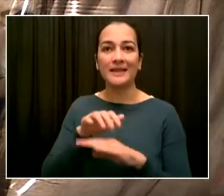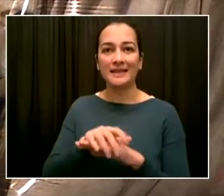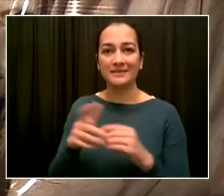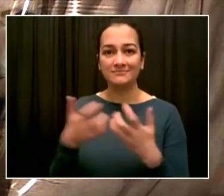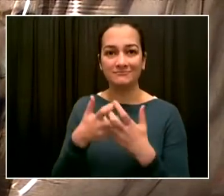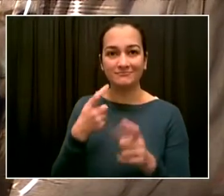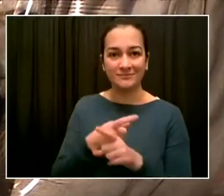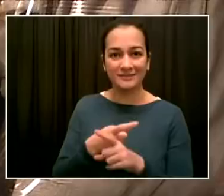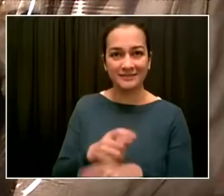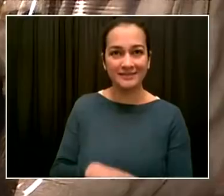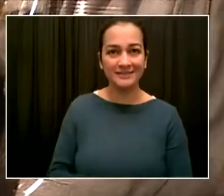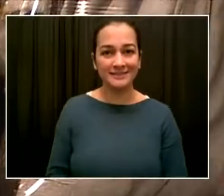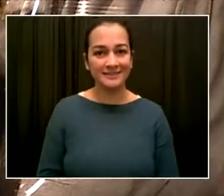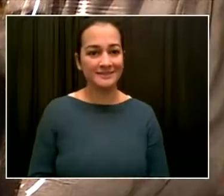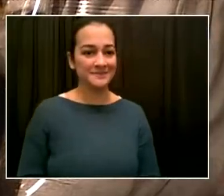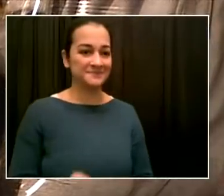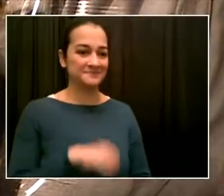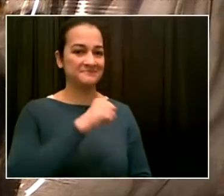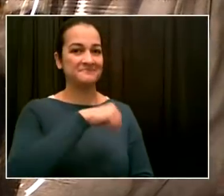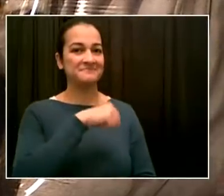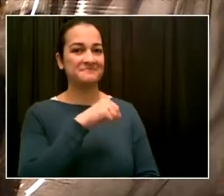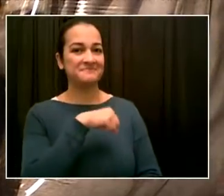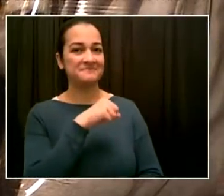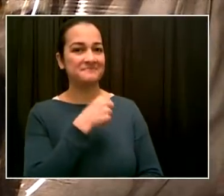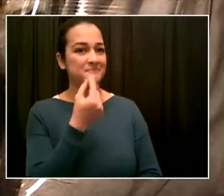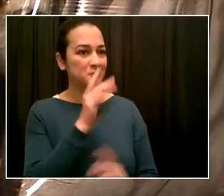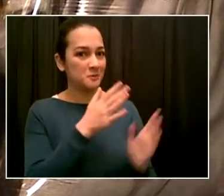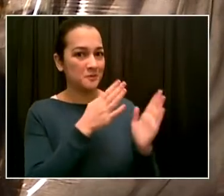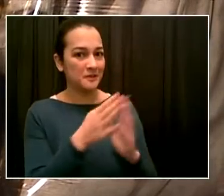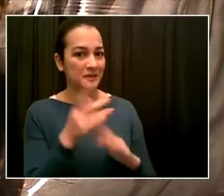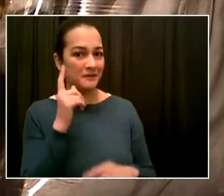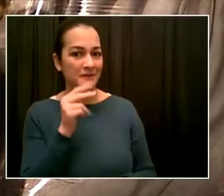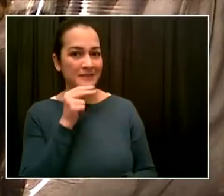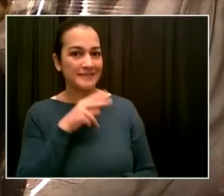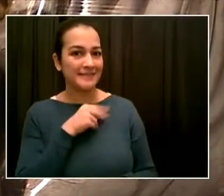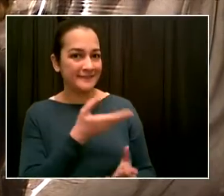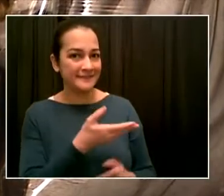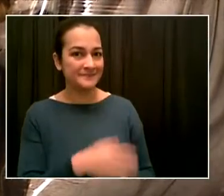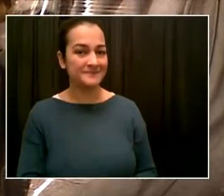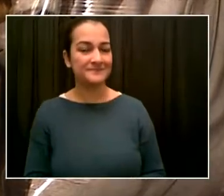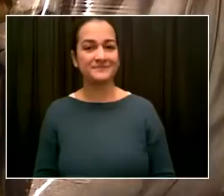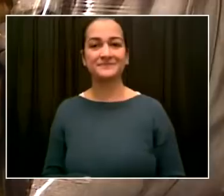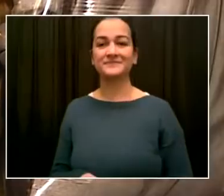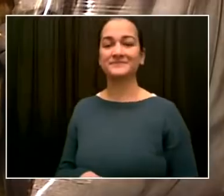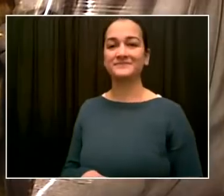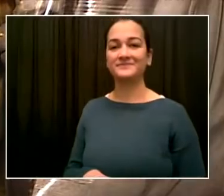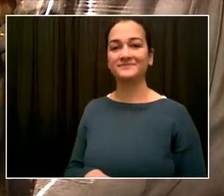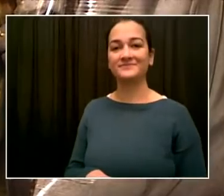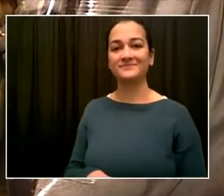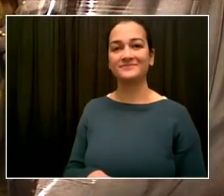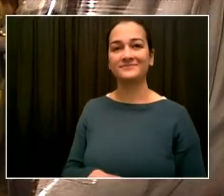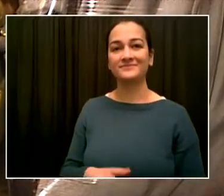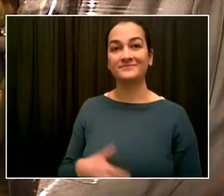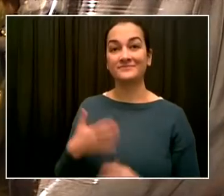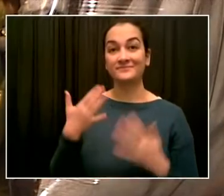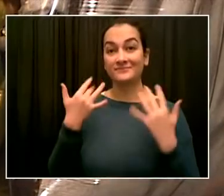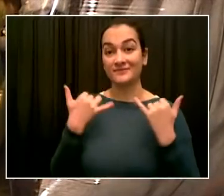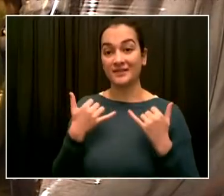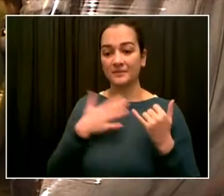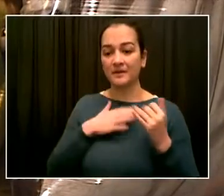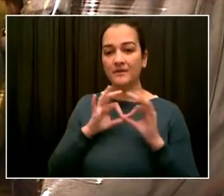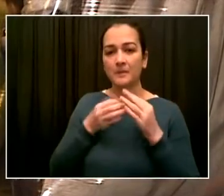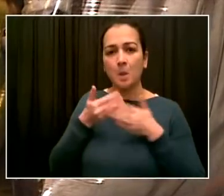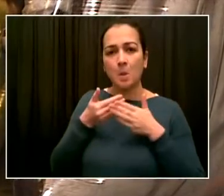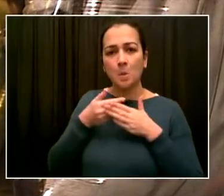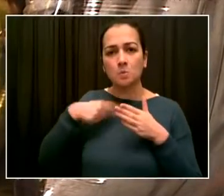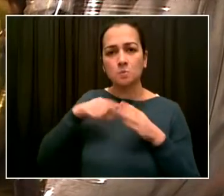What are you doing, Mr. Mayor? We are gathering the immediate family at Gracie Mansion. We used to go to New England with